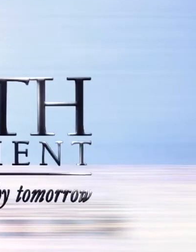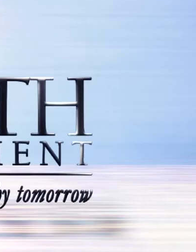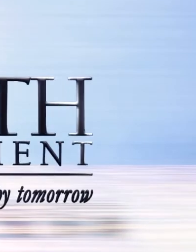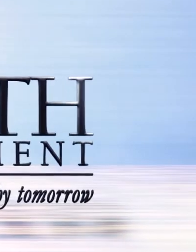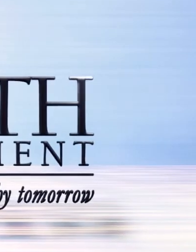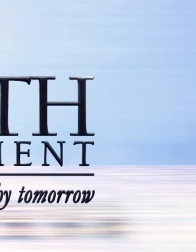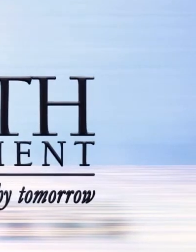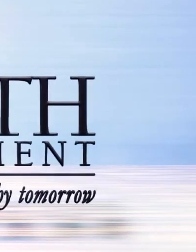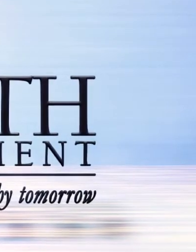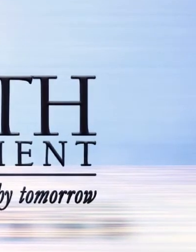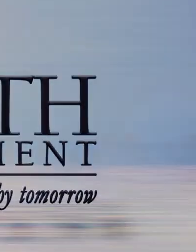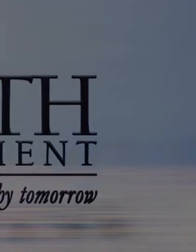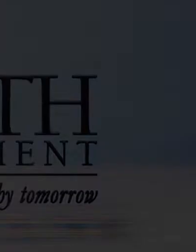Thank you.